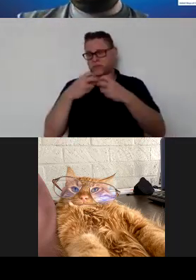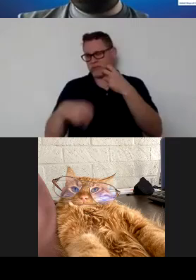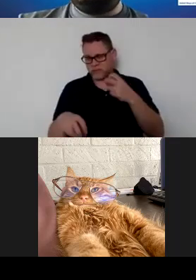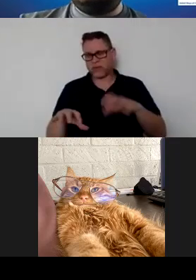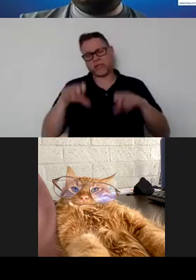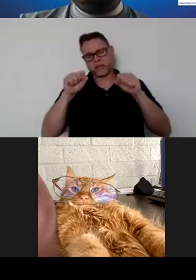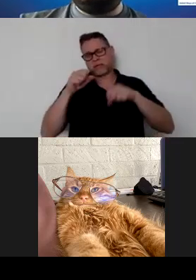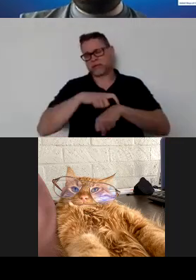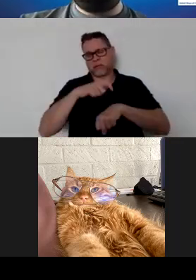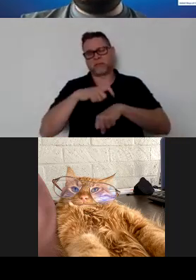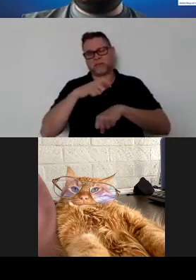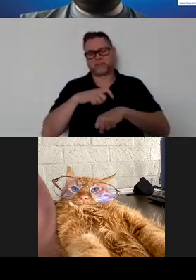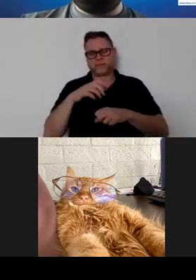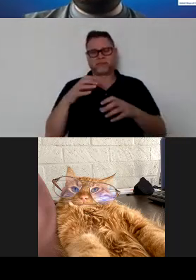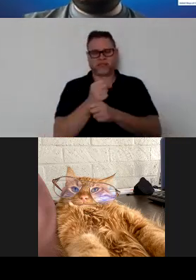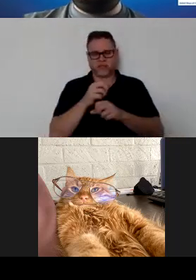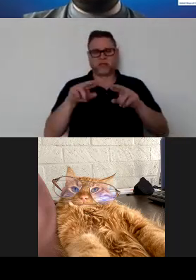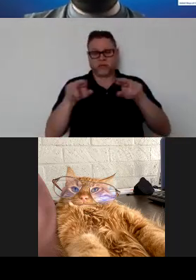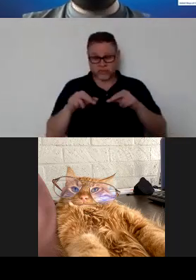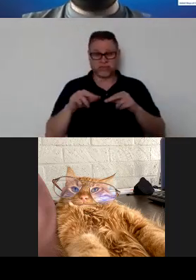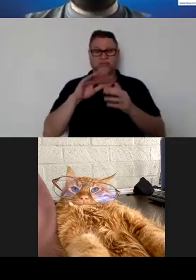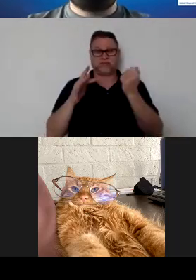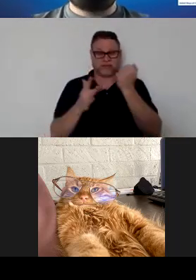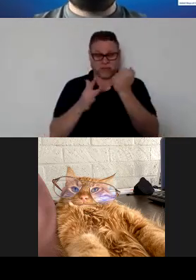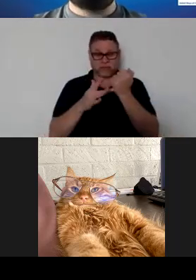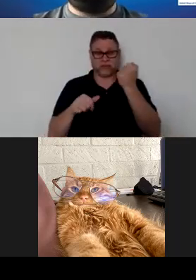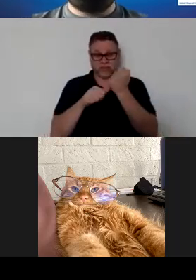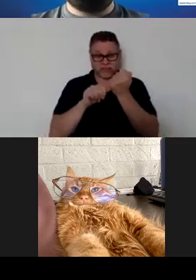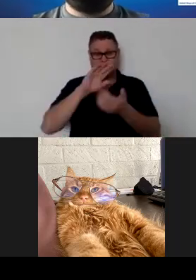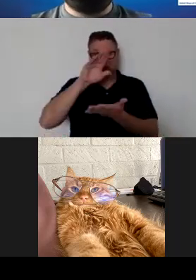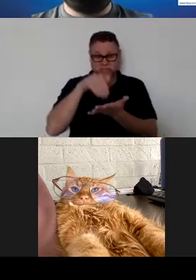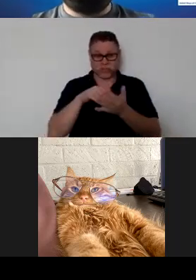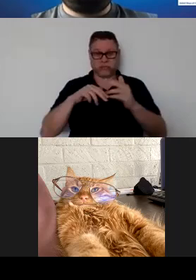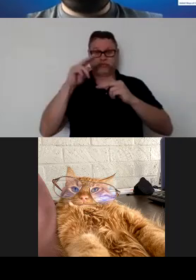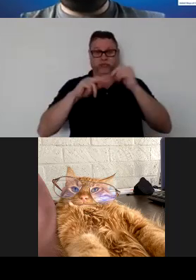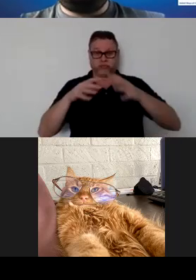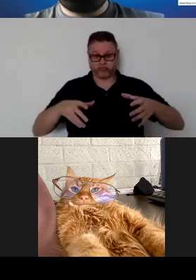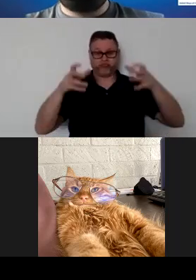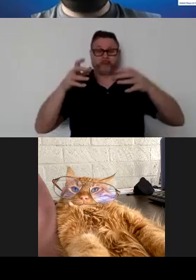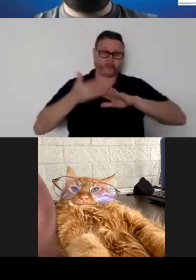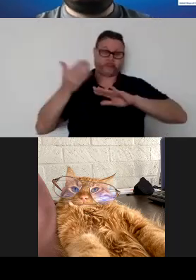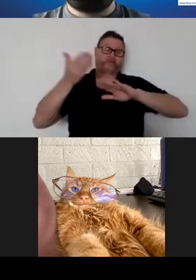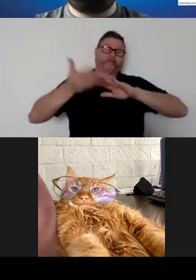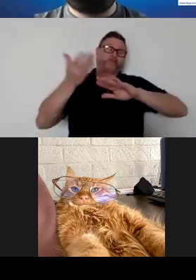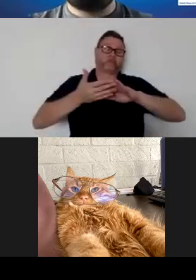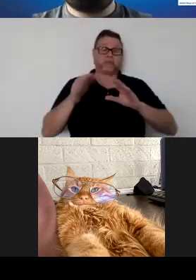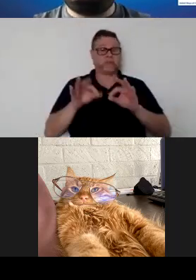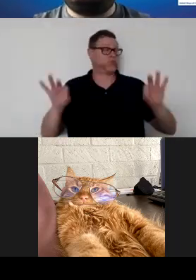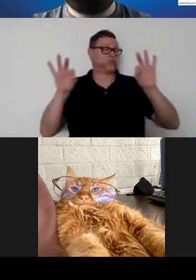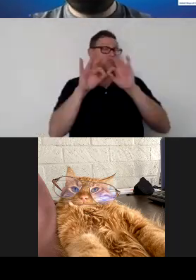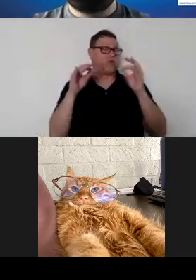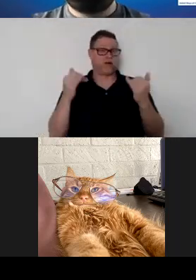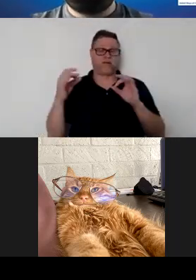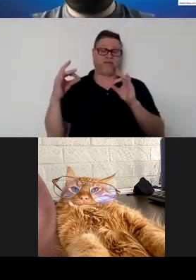take some time to get these regional technical assistance centers up and running. But I think that's why they're more important now than ever, because that input, that